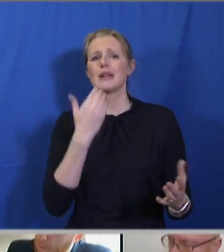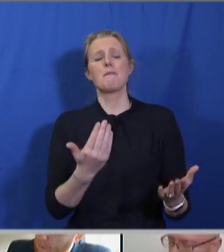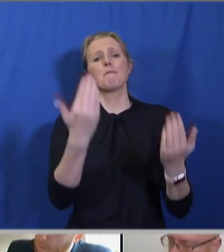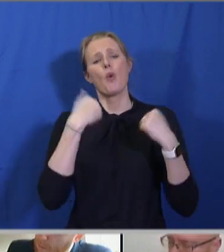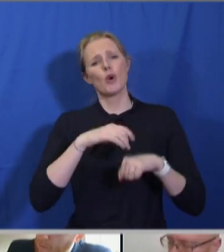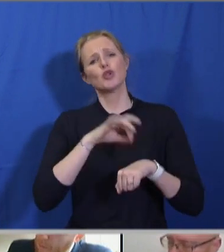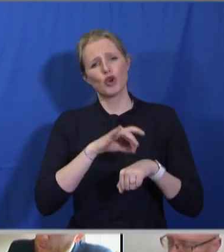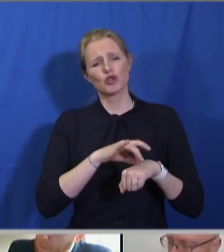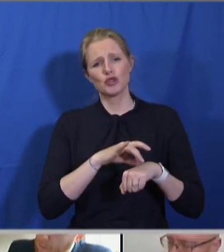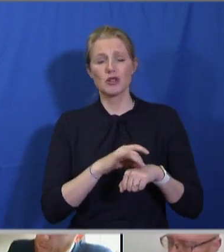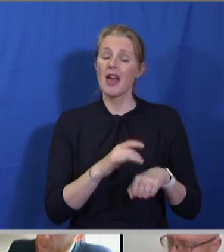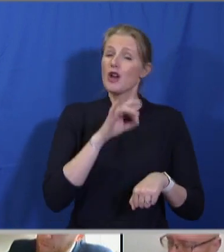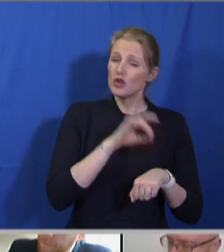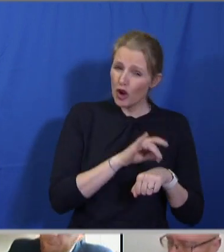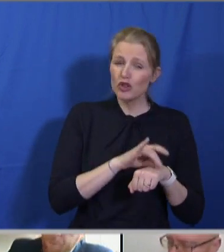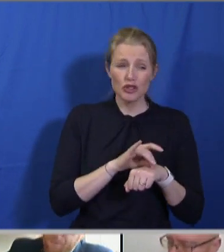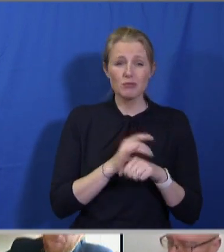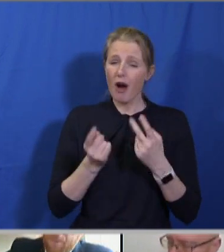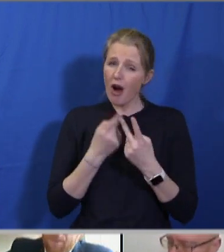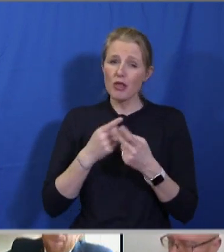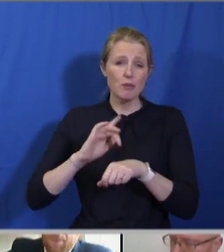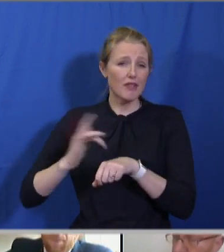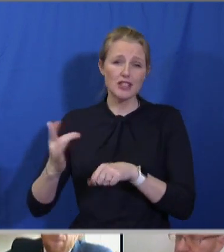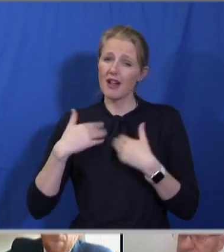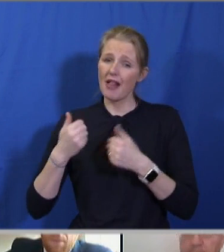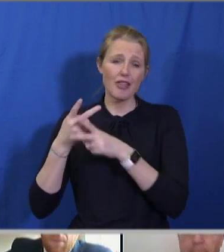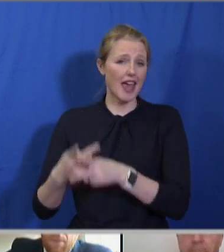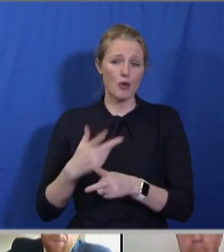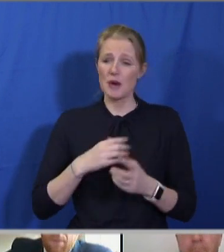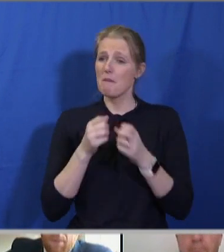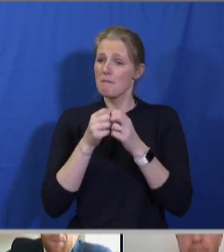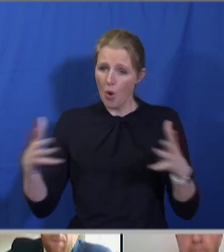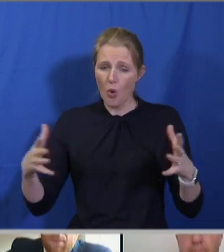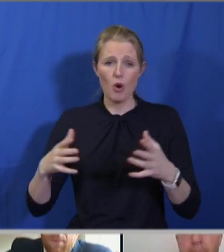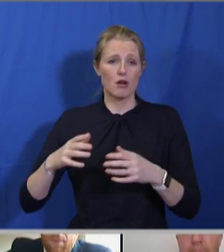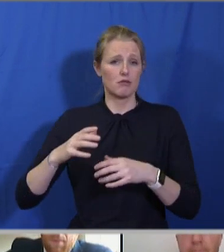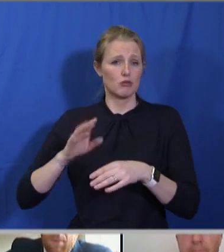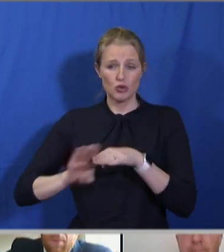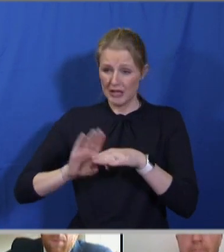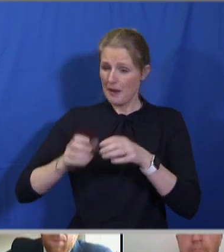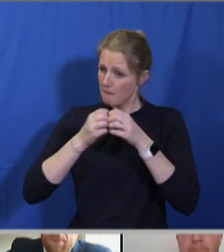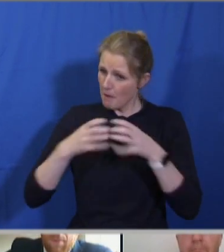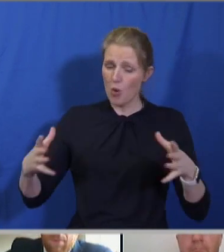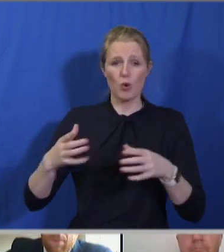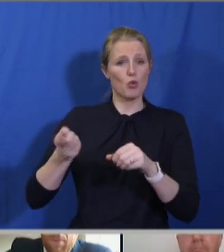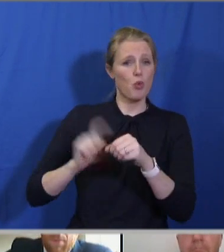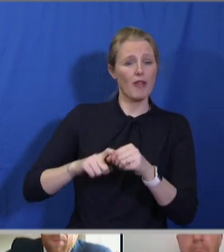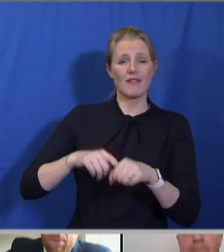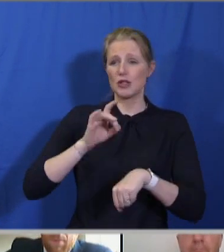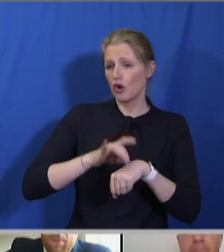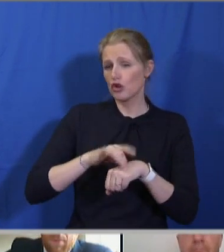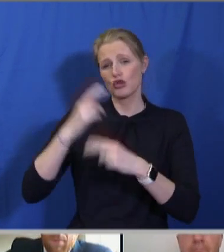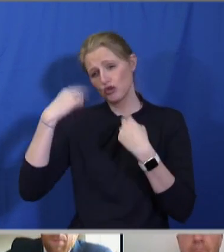just in GPs, but of all the different health professionals, that the numbers actually stack up to meet the needs of the